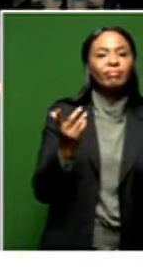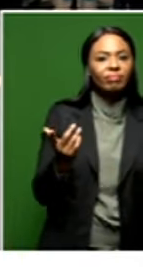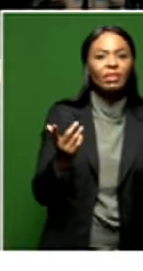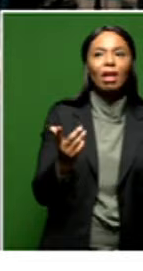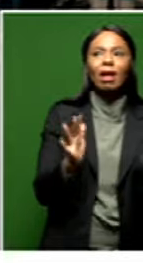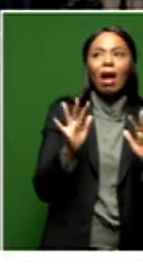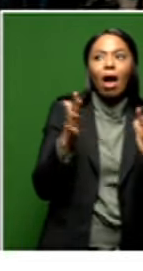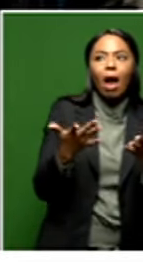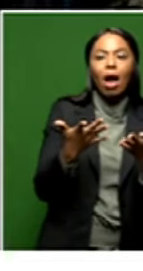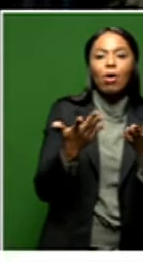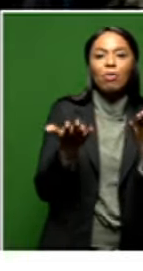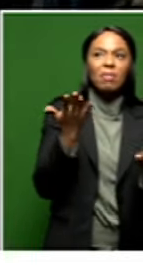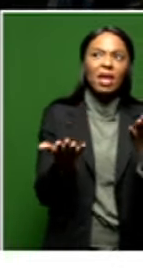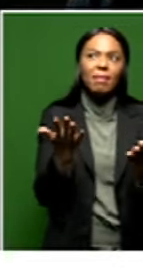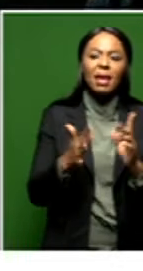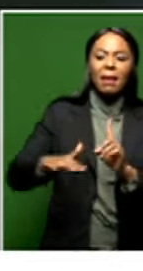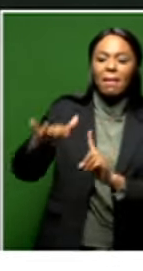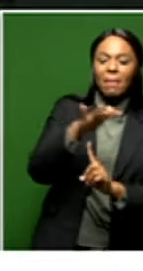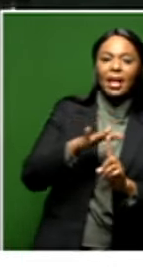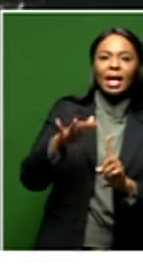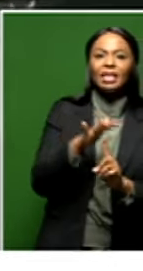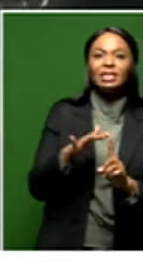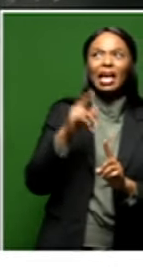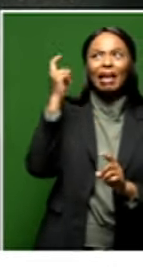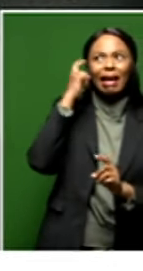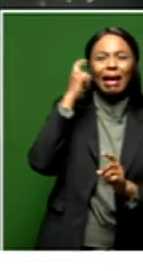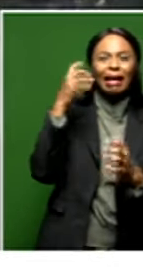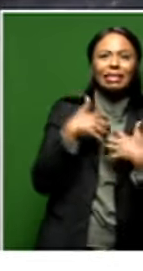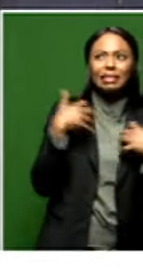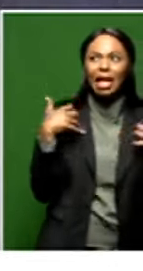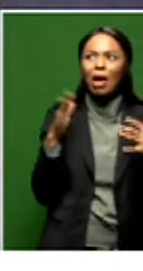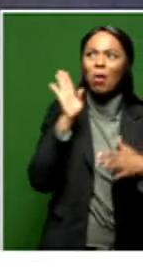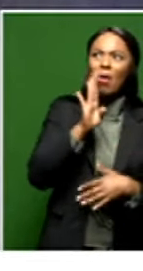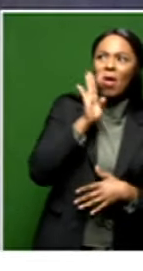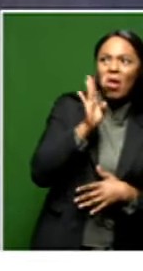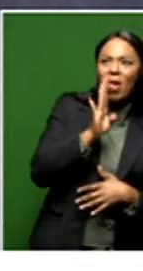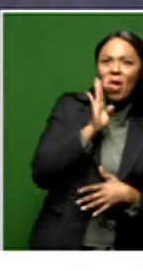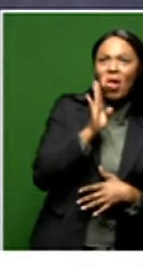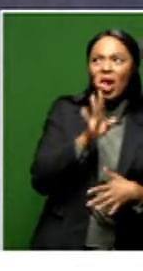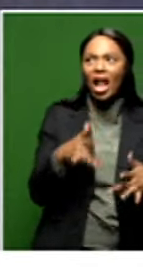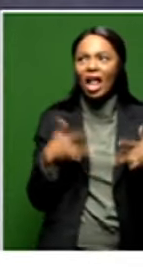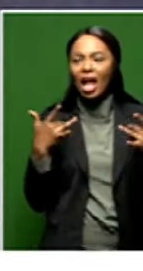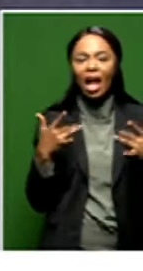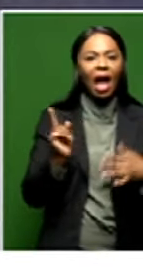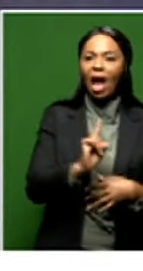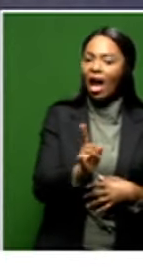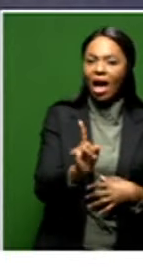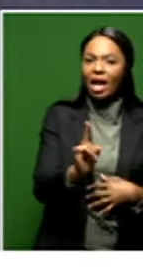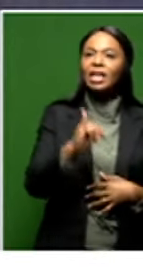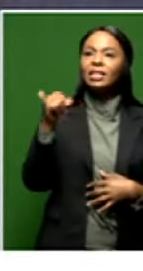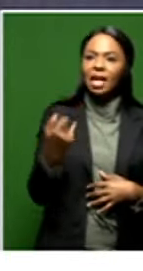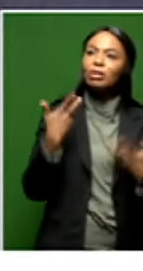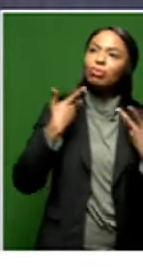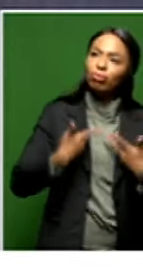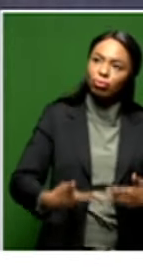and how do we get to that place where we don't have all the fake and all the pretenses? I feel life